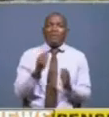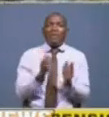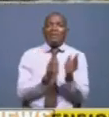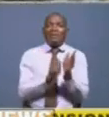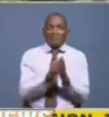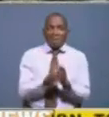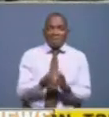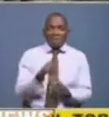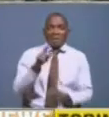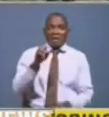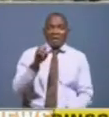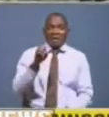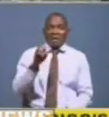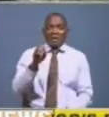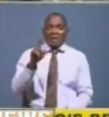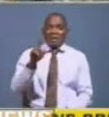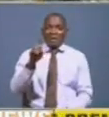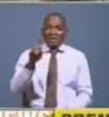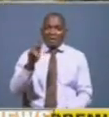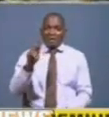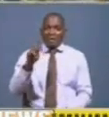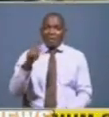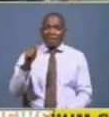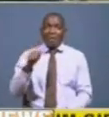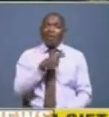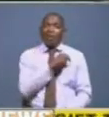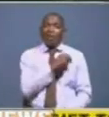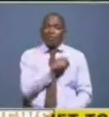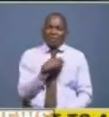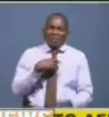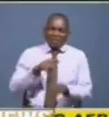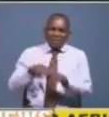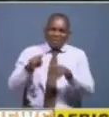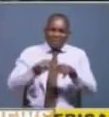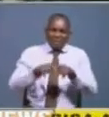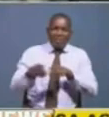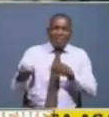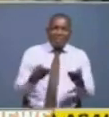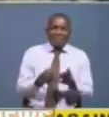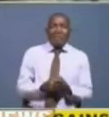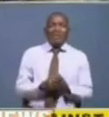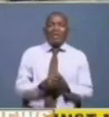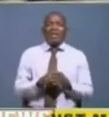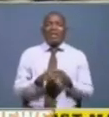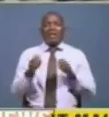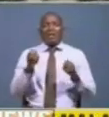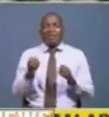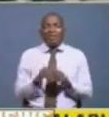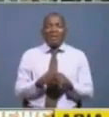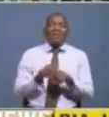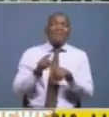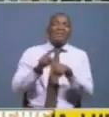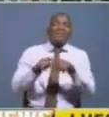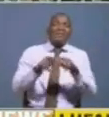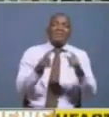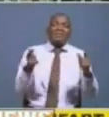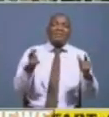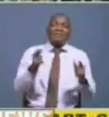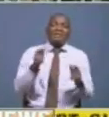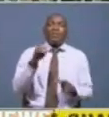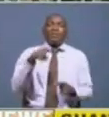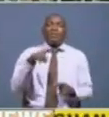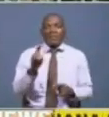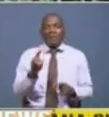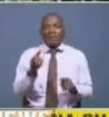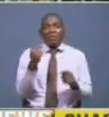The Lekma Hospital offers services in radiology, physiotherapy, ophthalmology and general OPD, with